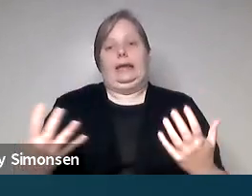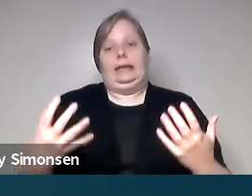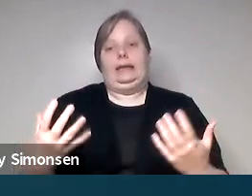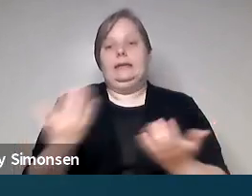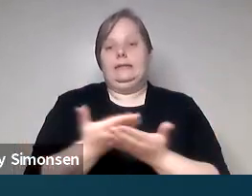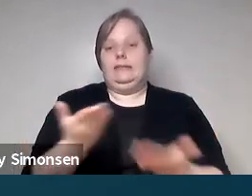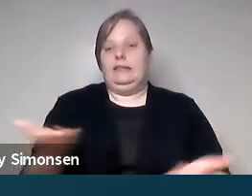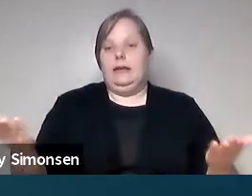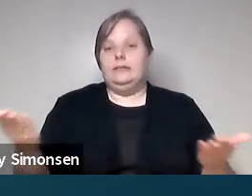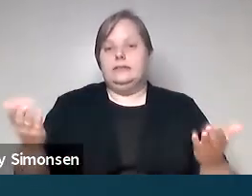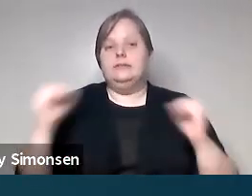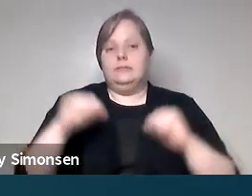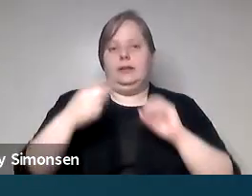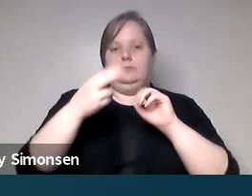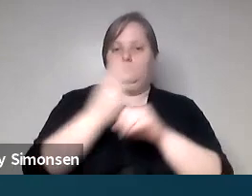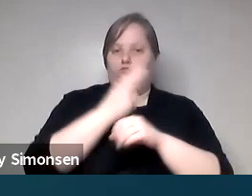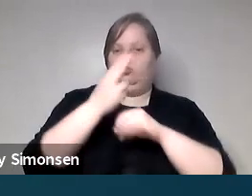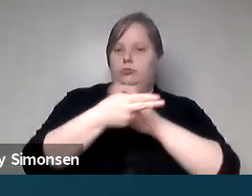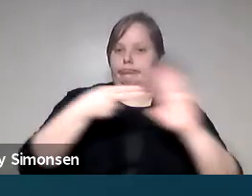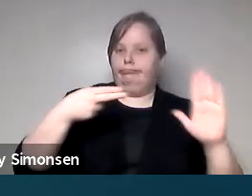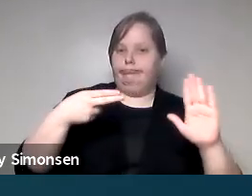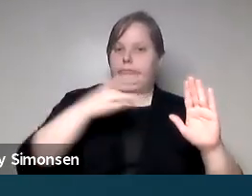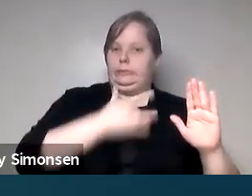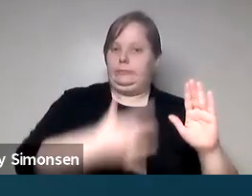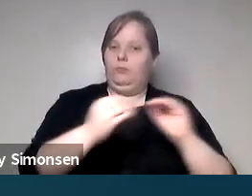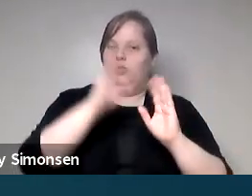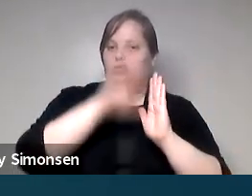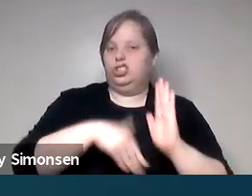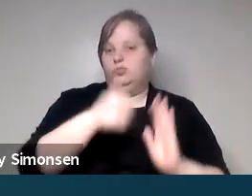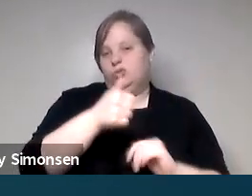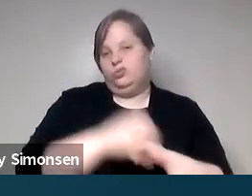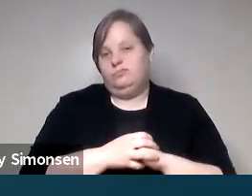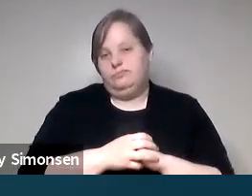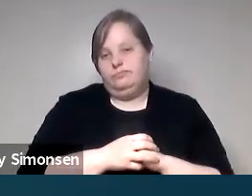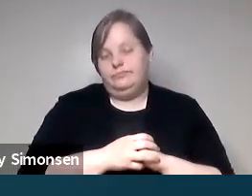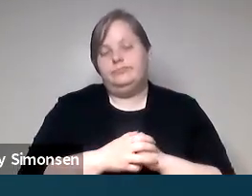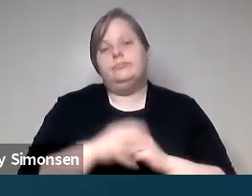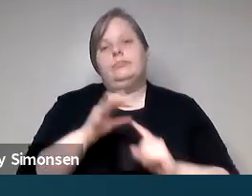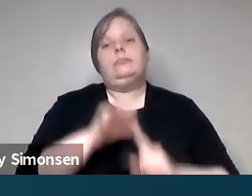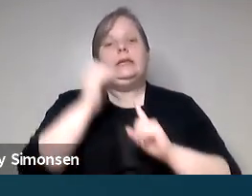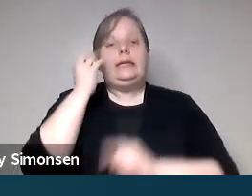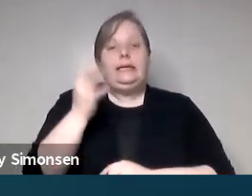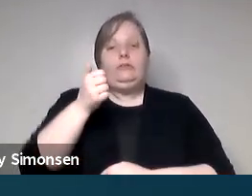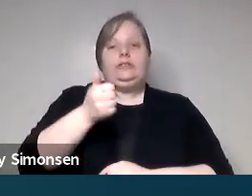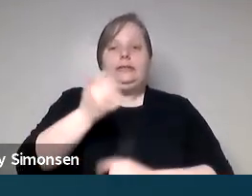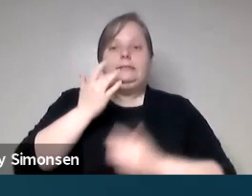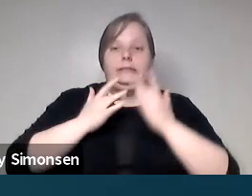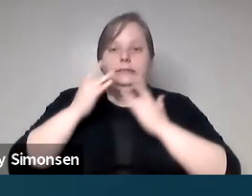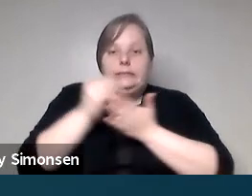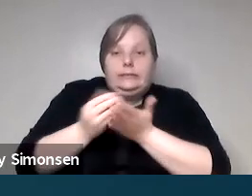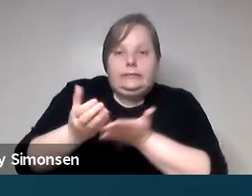can be used, and those tend to be more cost effective, especially if you're on a limited